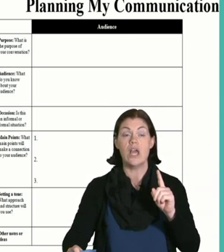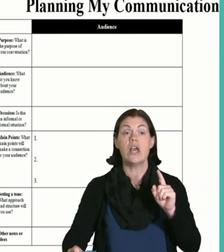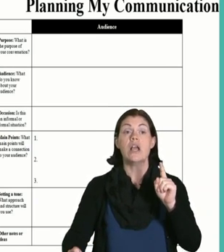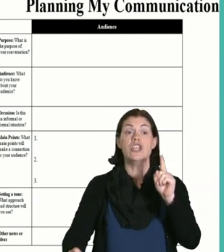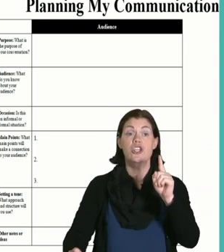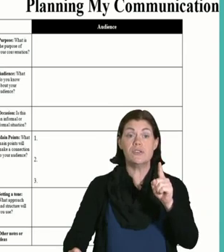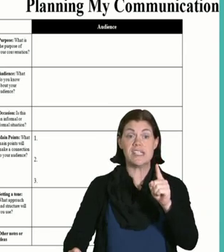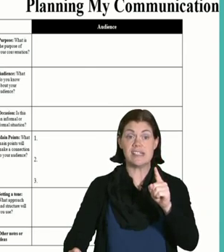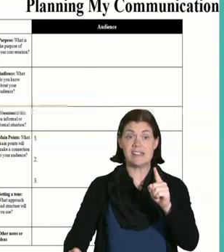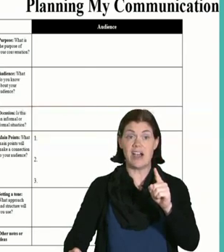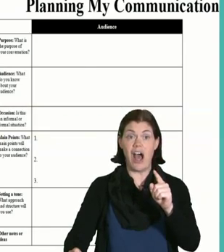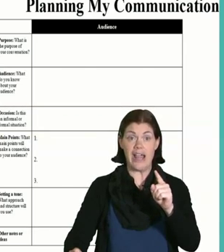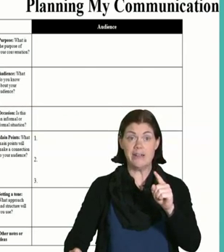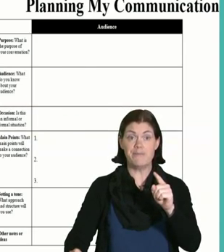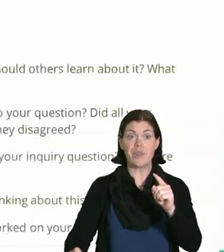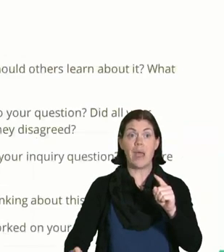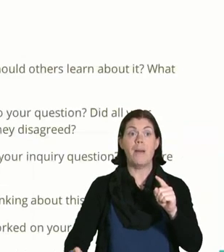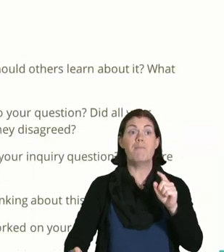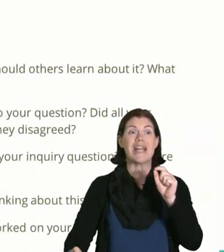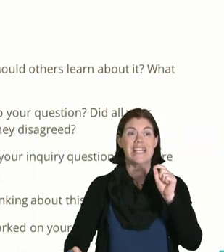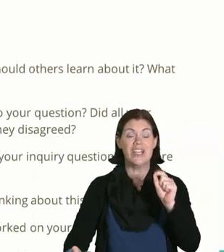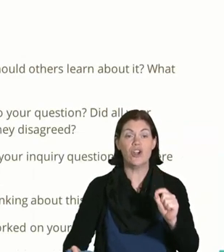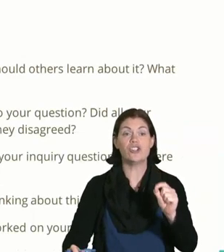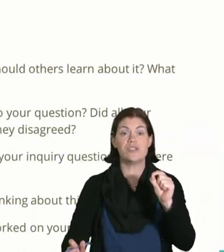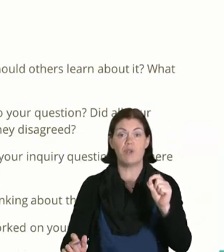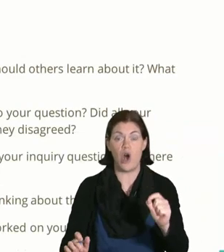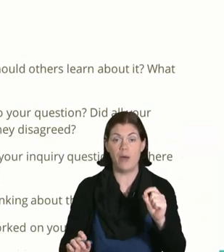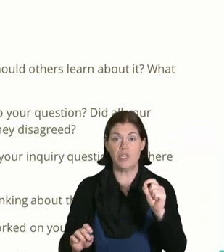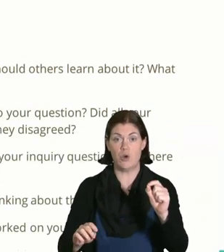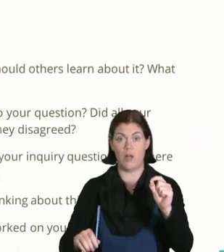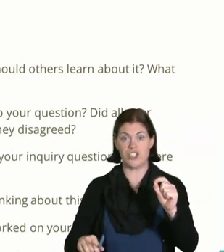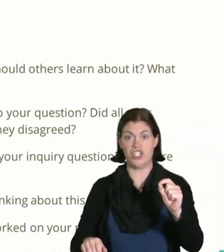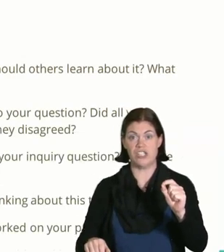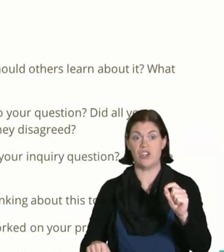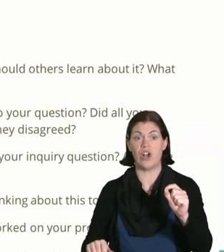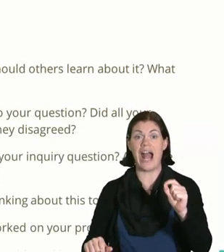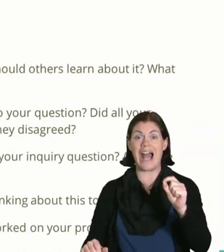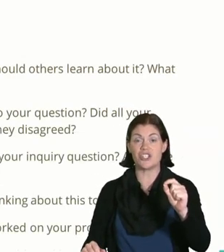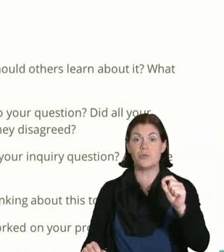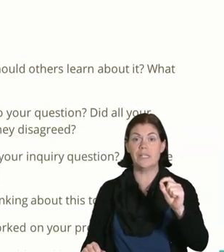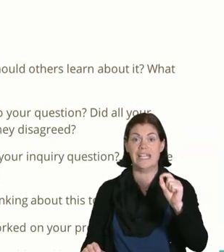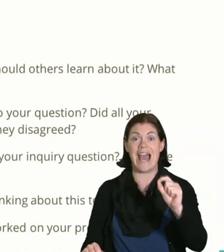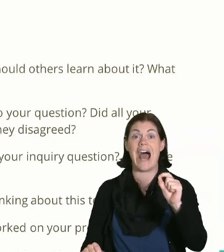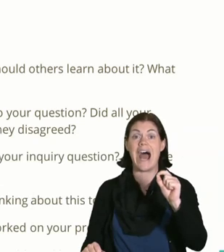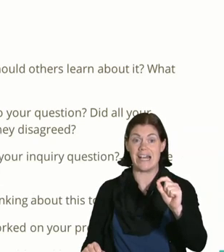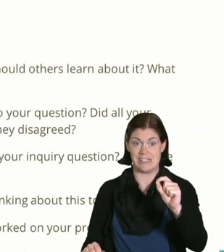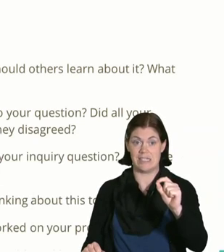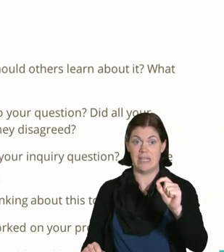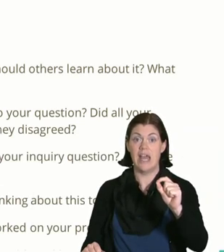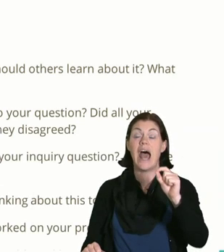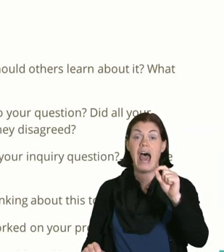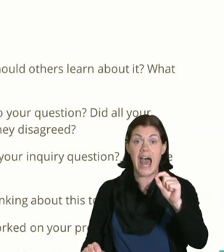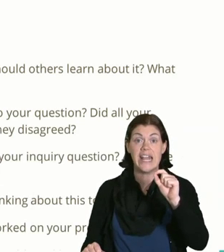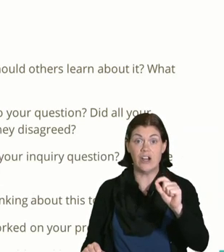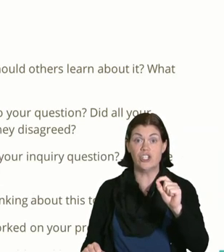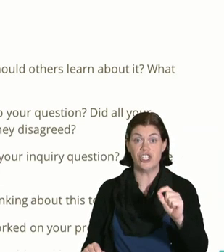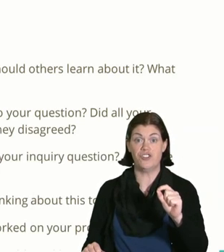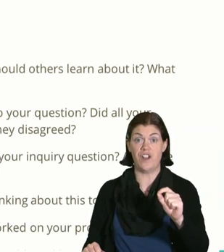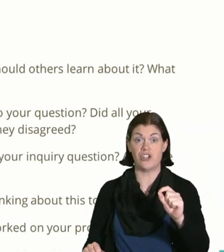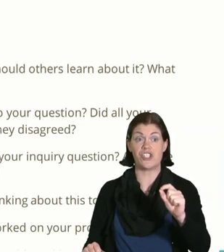Now, use this as a guide, but here are some common questions that are actually asked